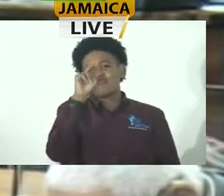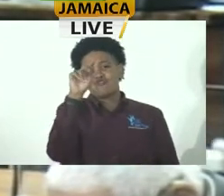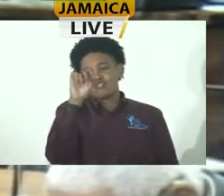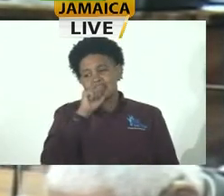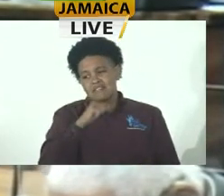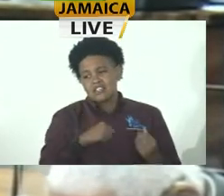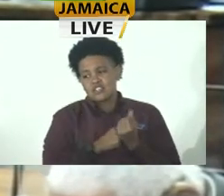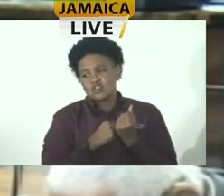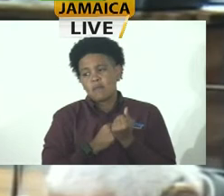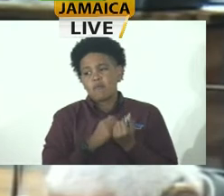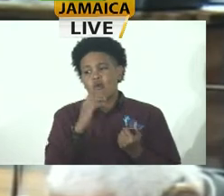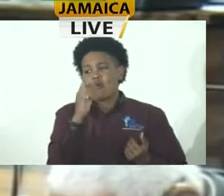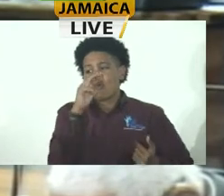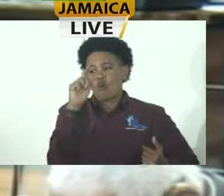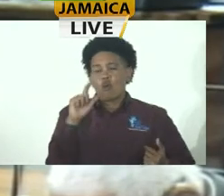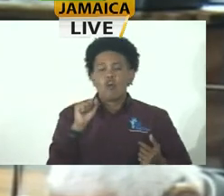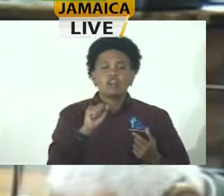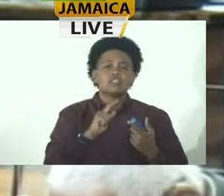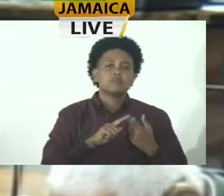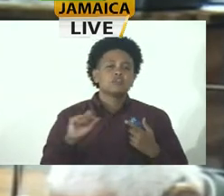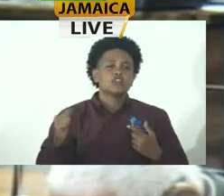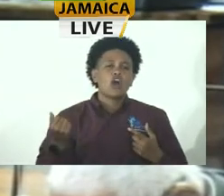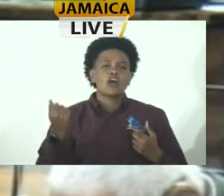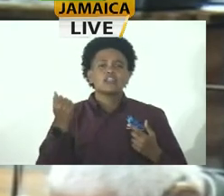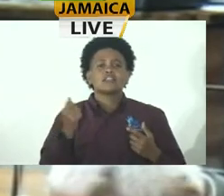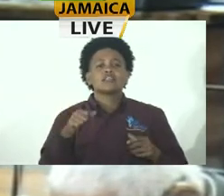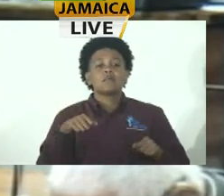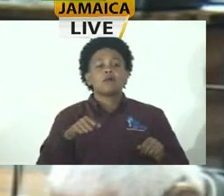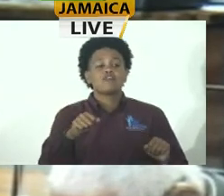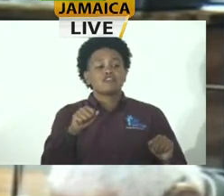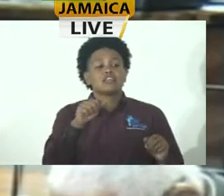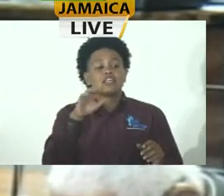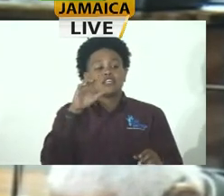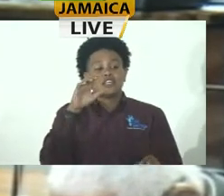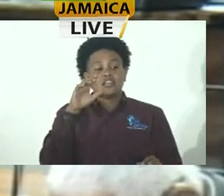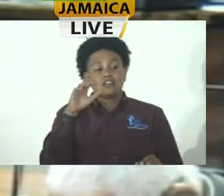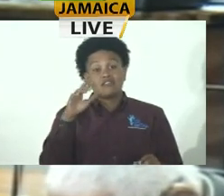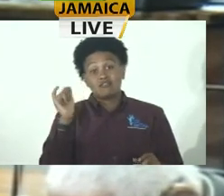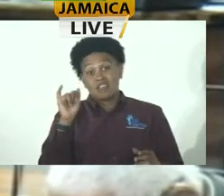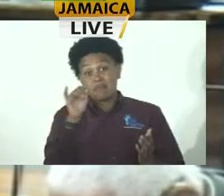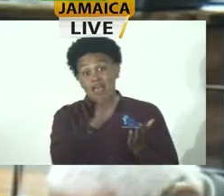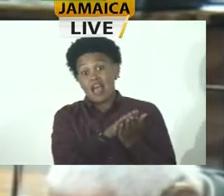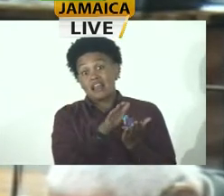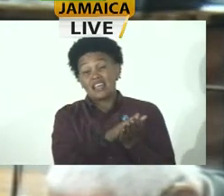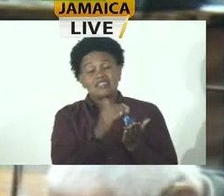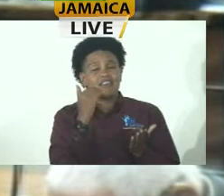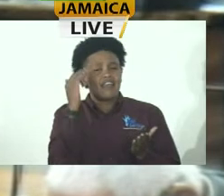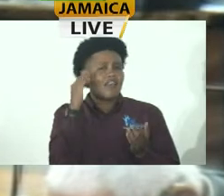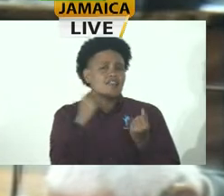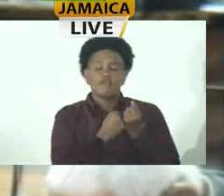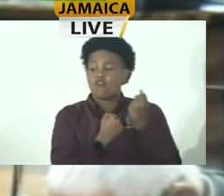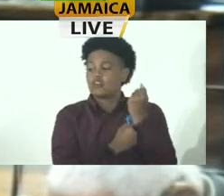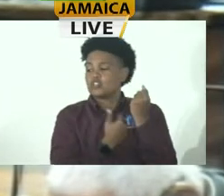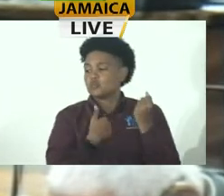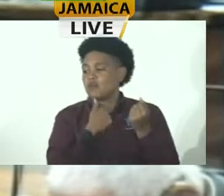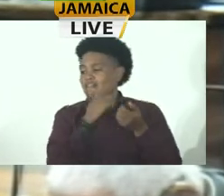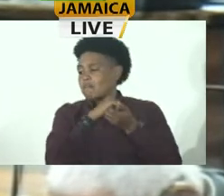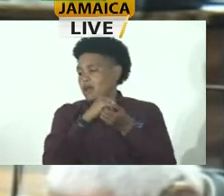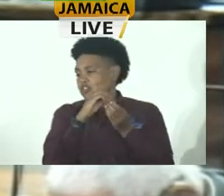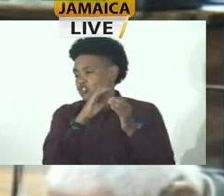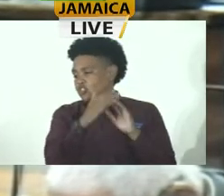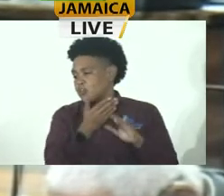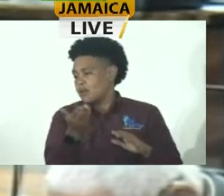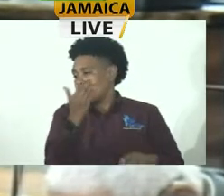corals and other marine creatures so too the alligator head foundation we have partners across jamaica